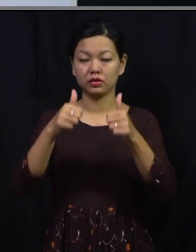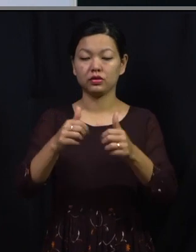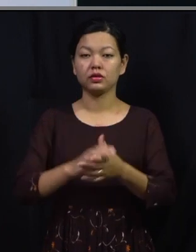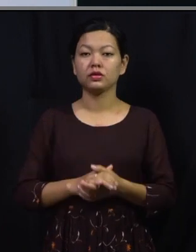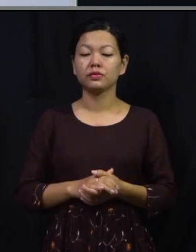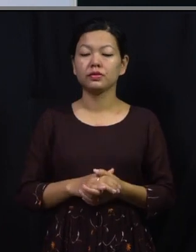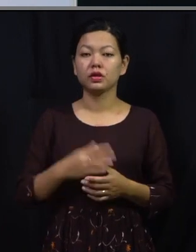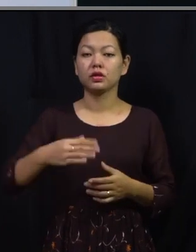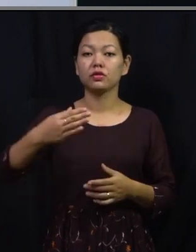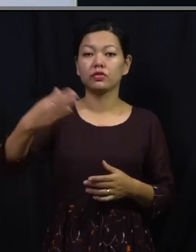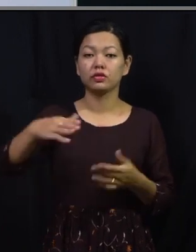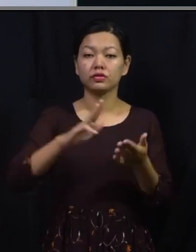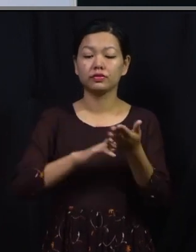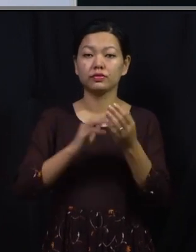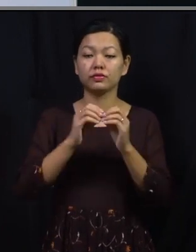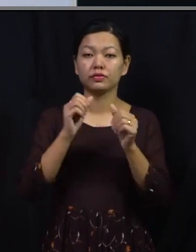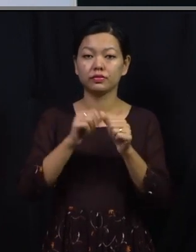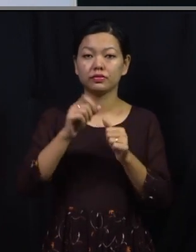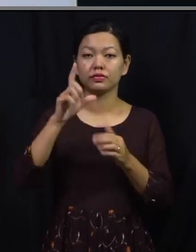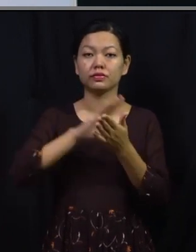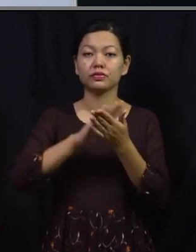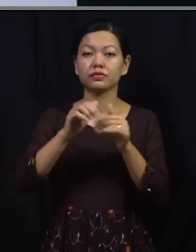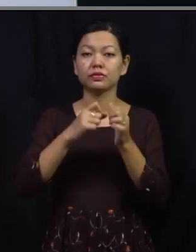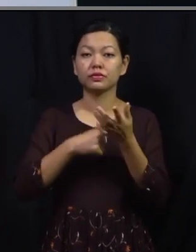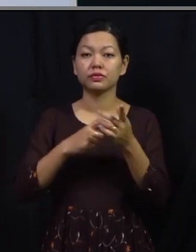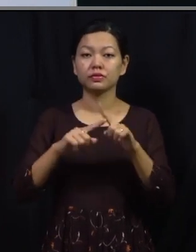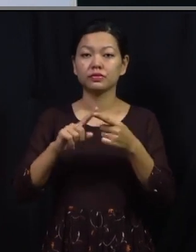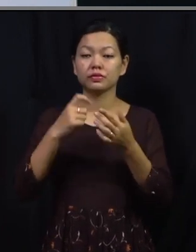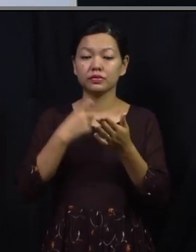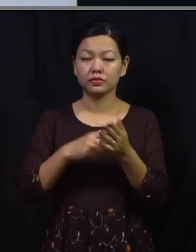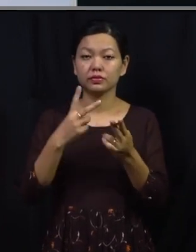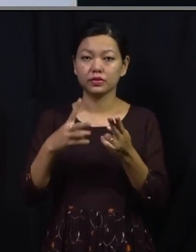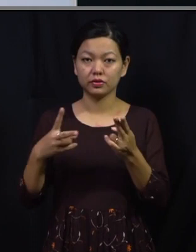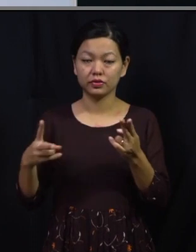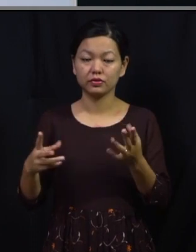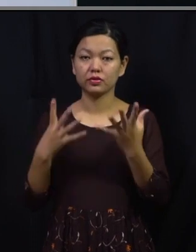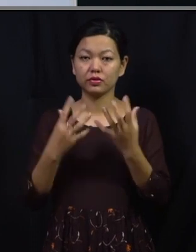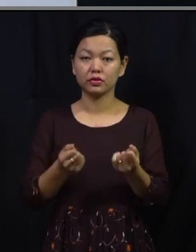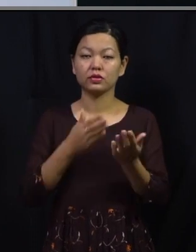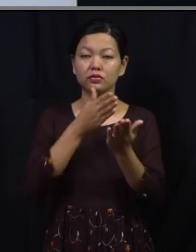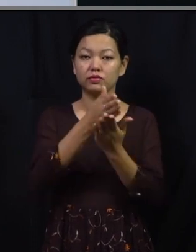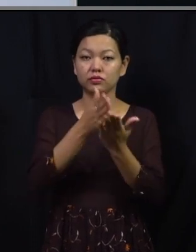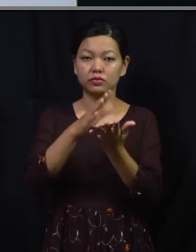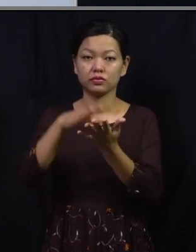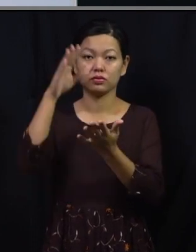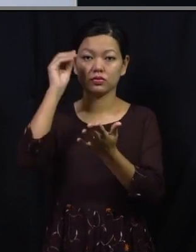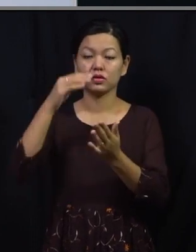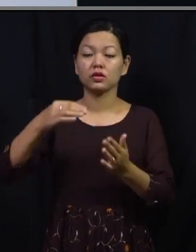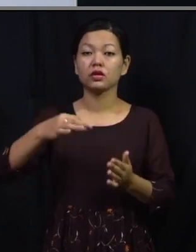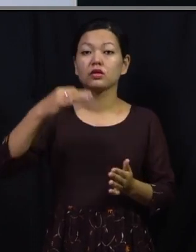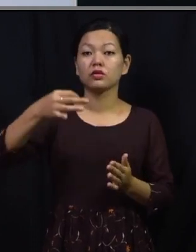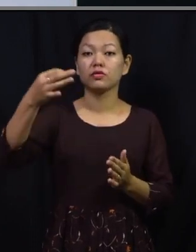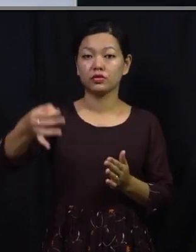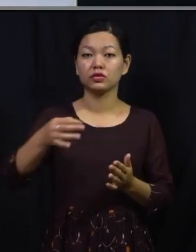want to take based on accounting, you have to get the concepts clear from class 11. Then you will not struggle in the higher